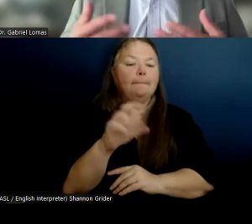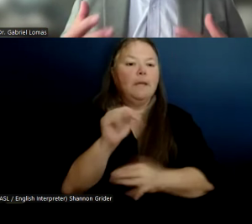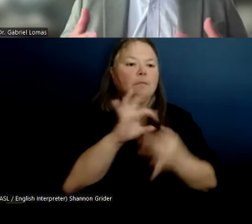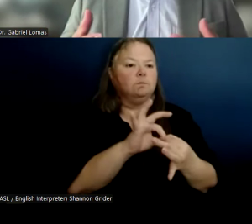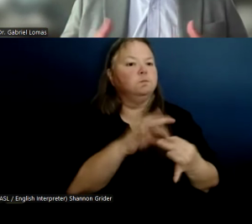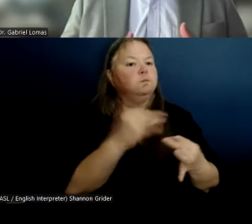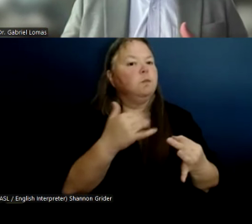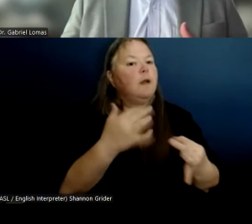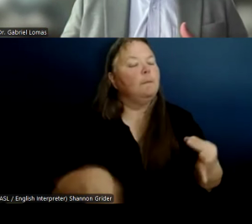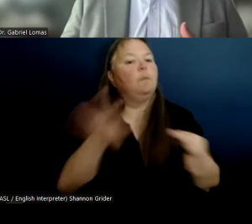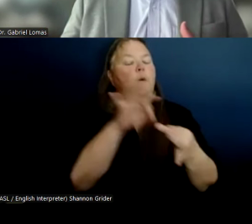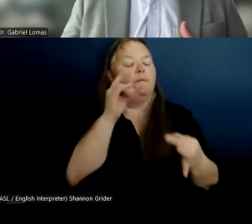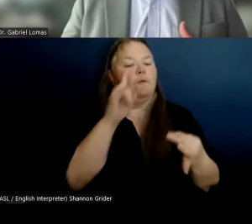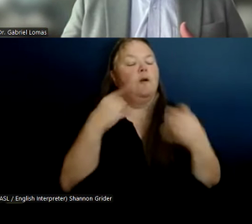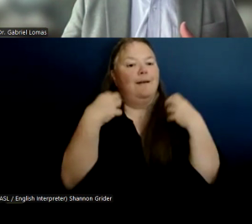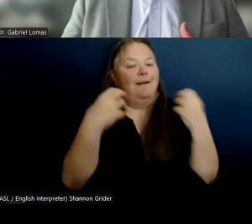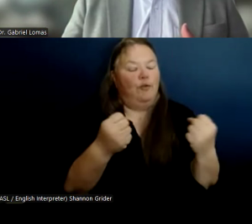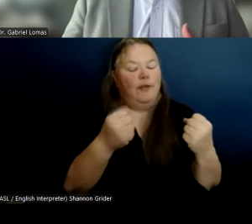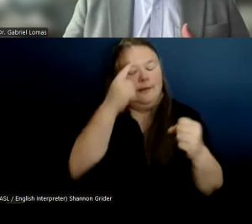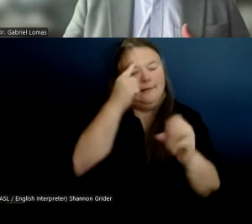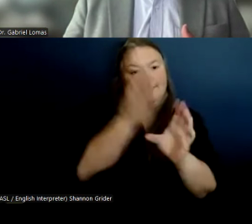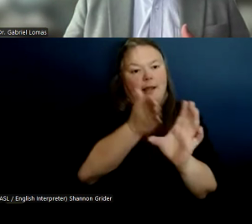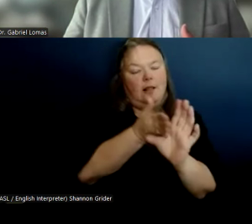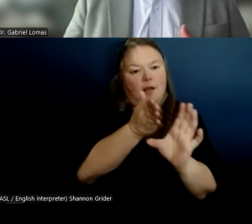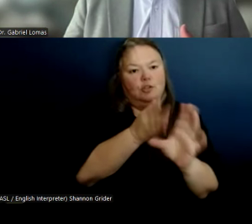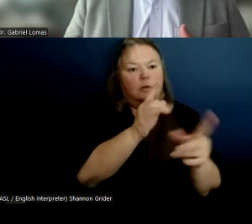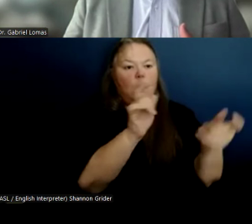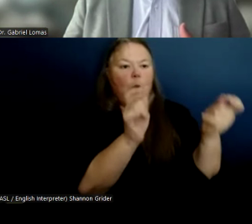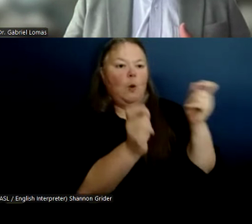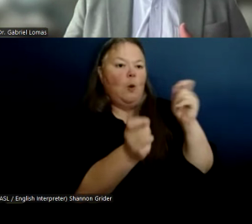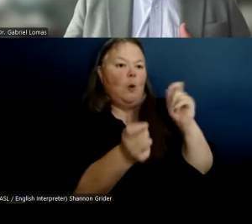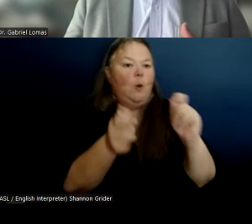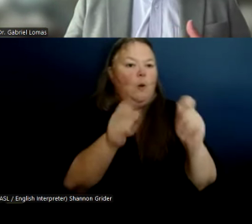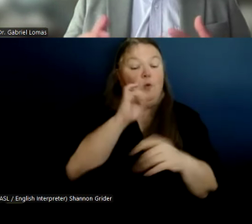to a healthy psychological adjustment for all people.